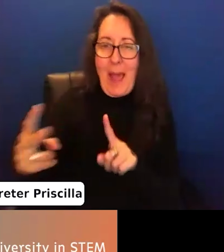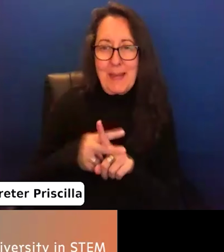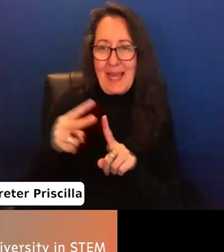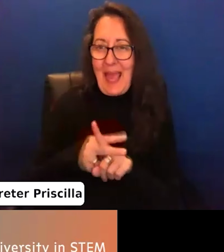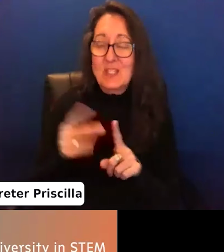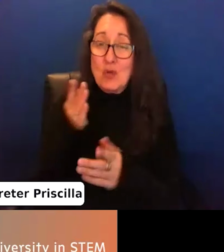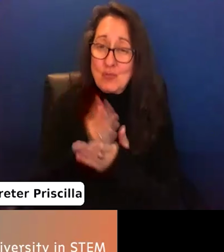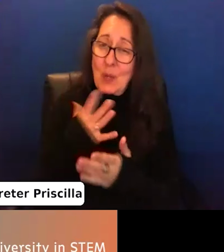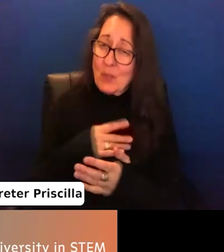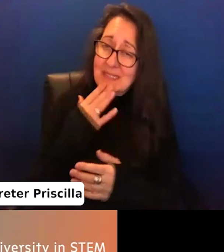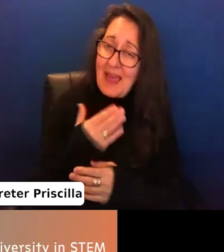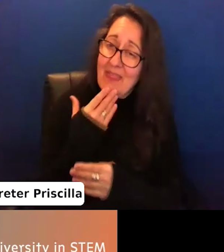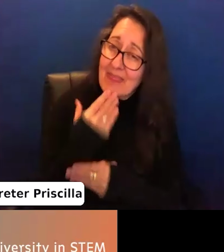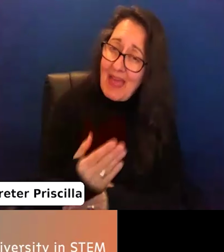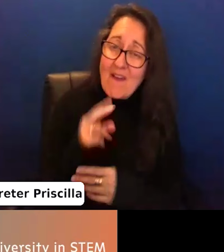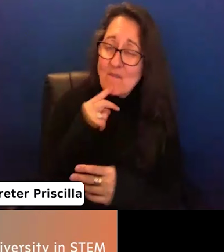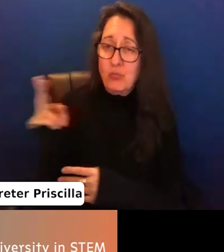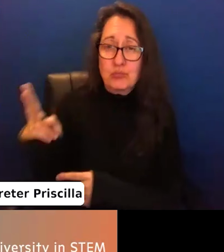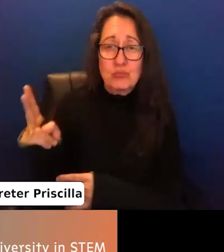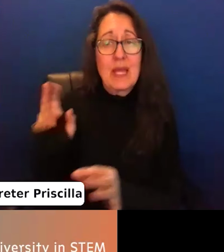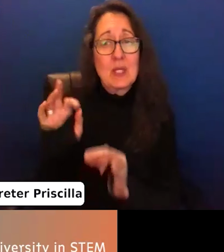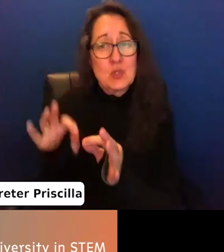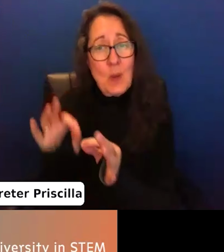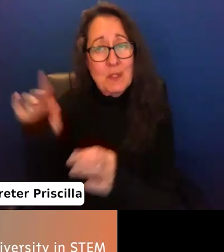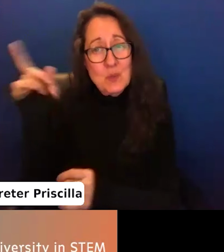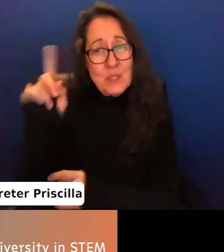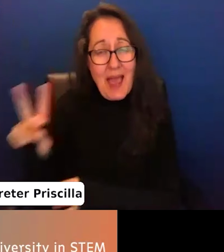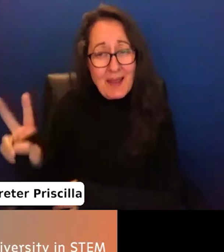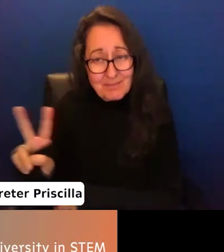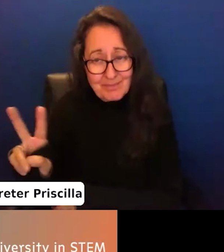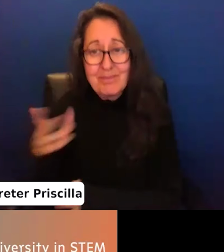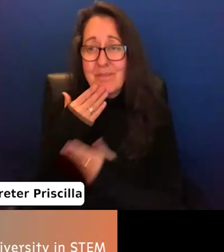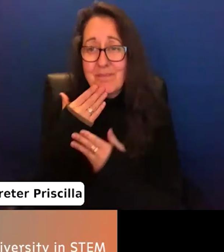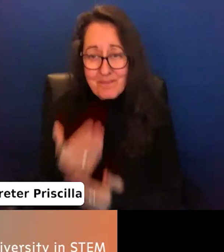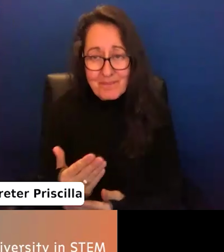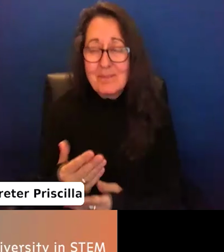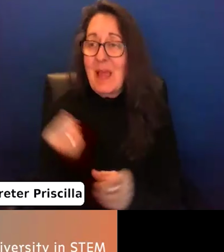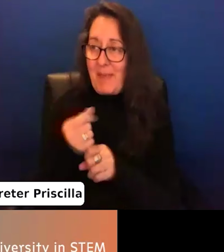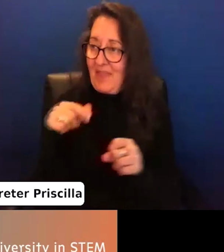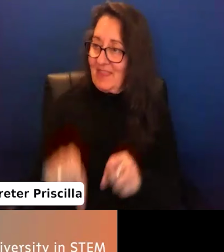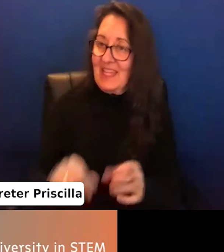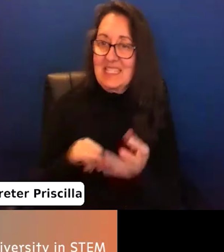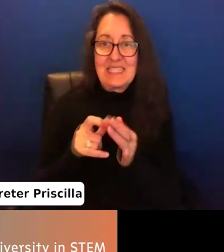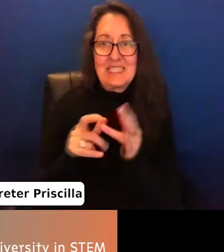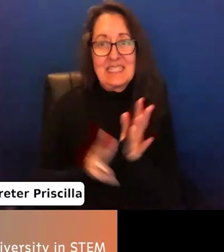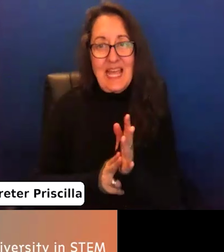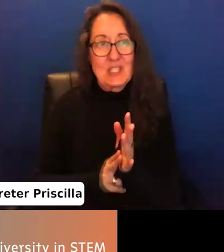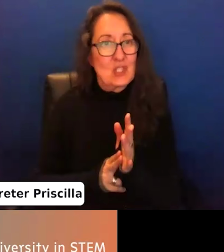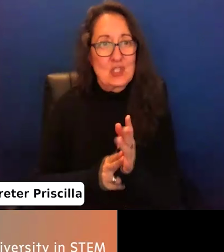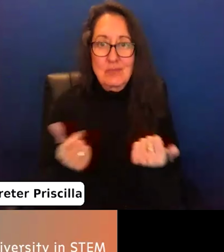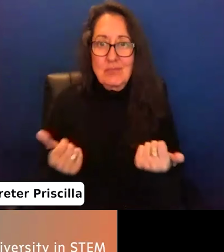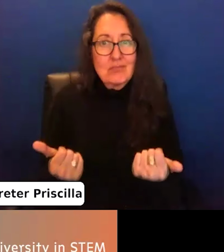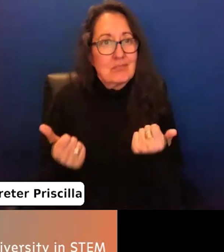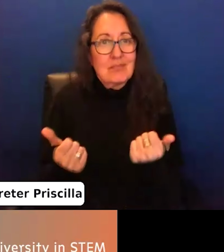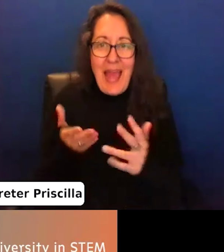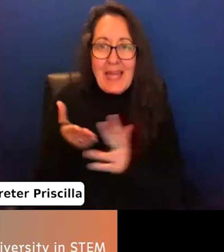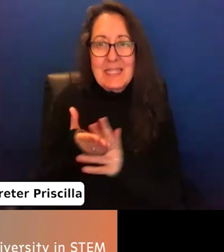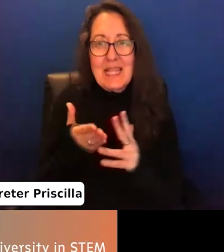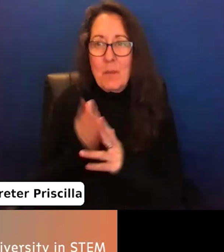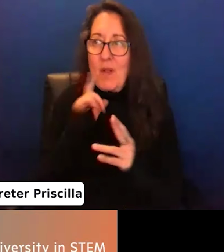thank the interpreters today for their time, for making this an accessible session. But that is it from us.